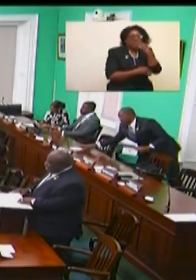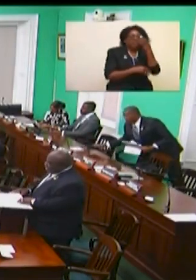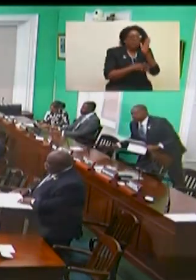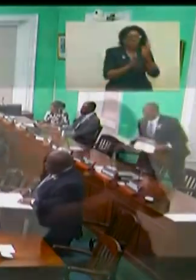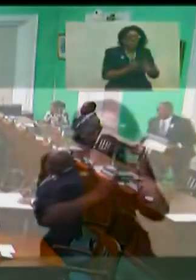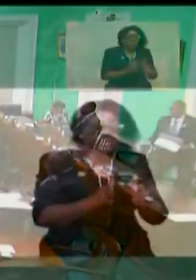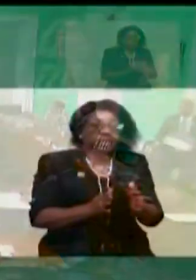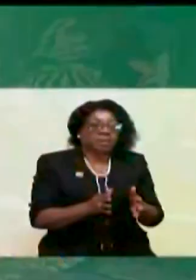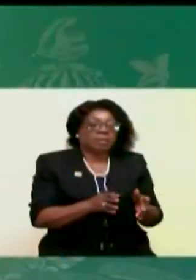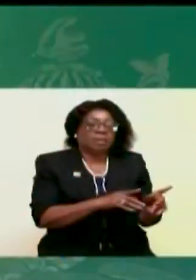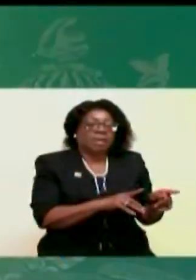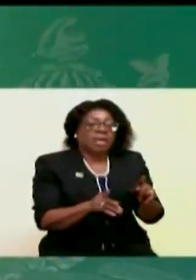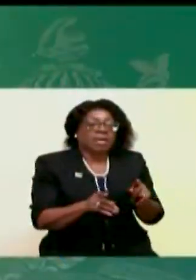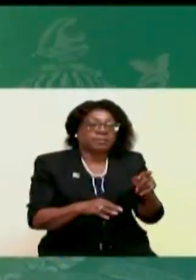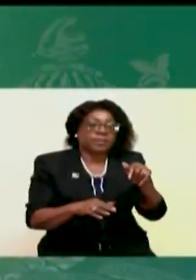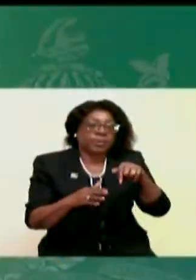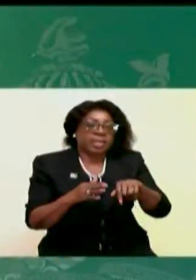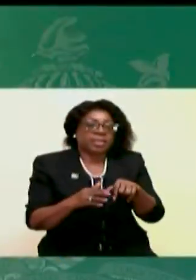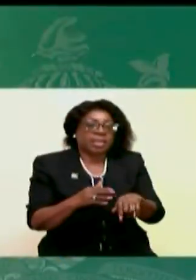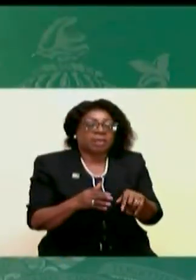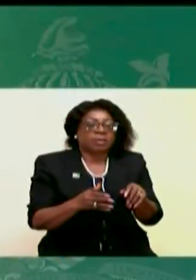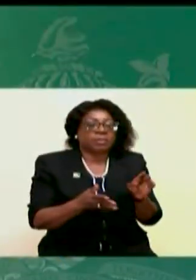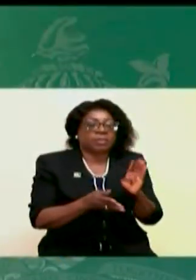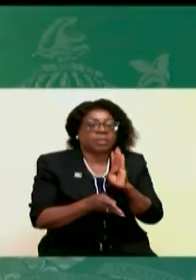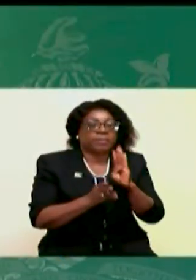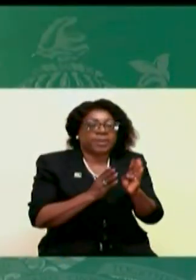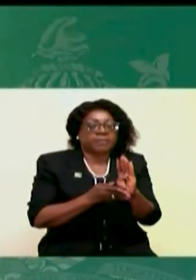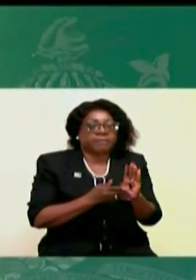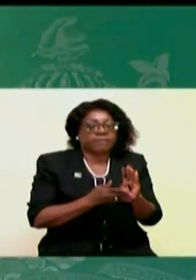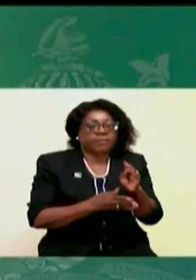we wind down the debate on the budget for the fiscal year